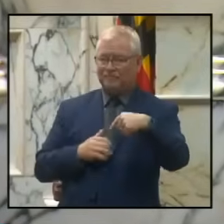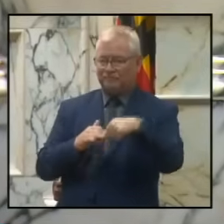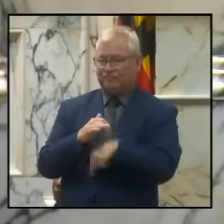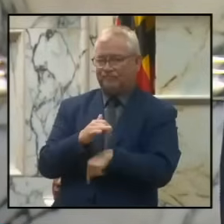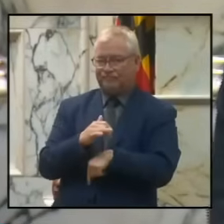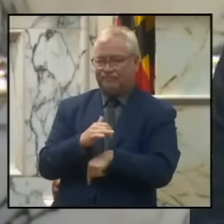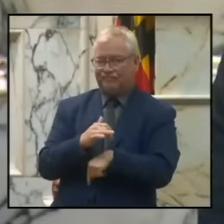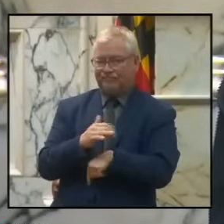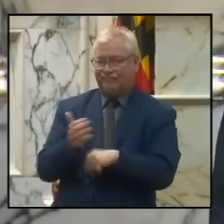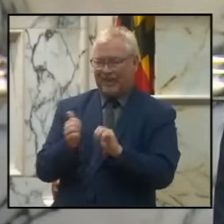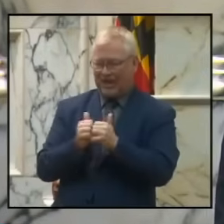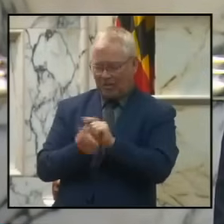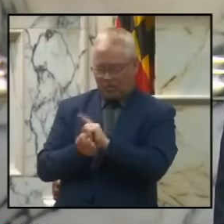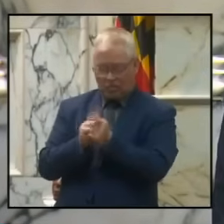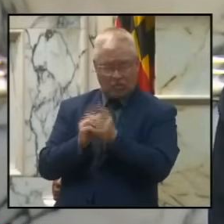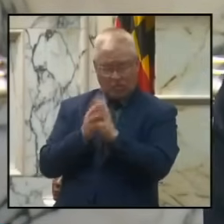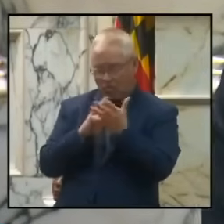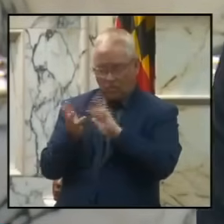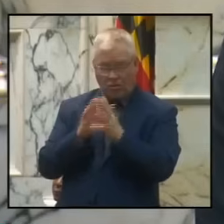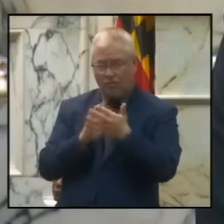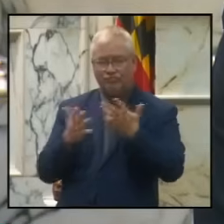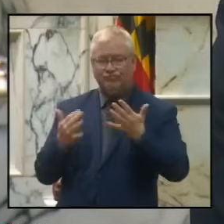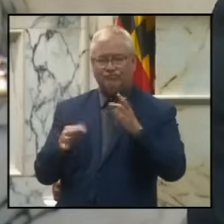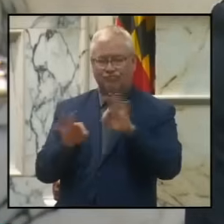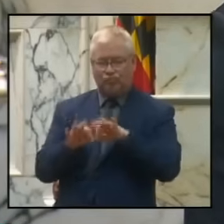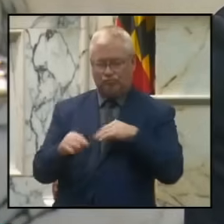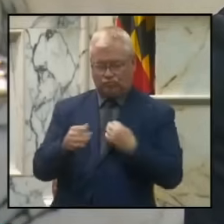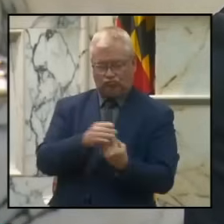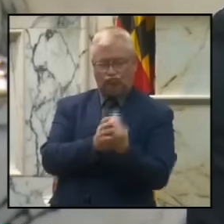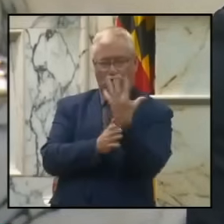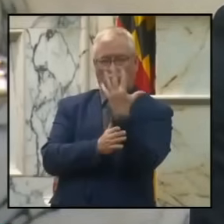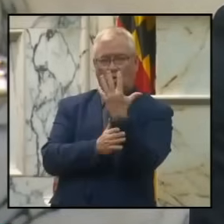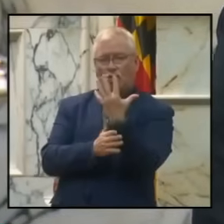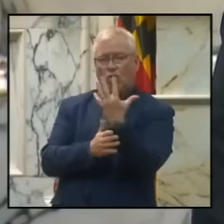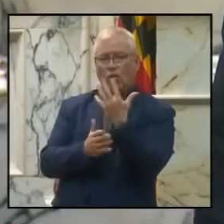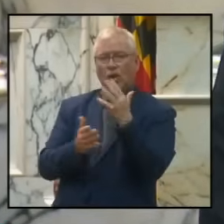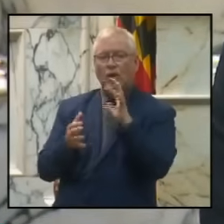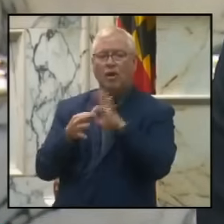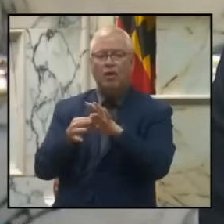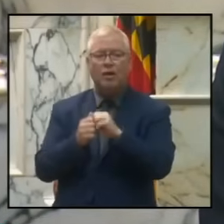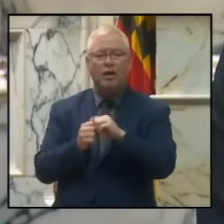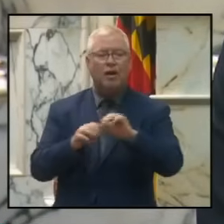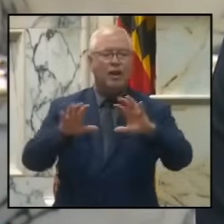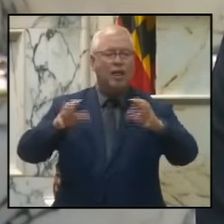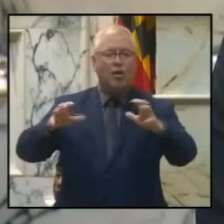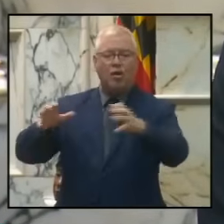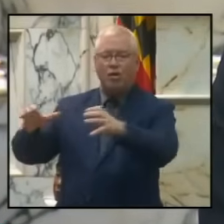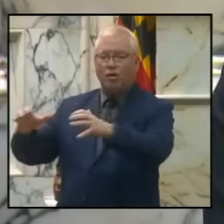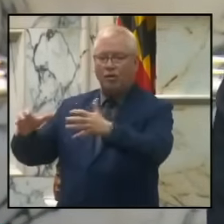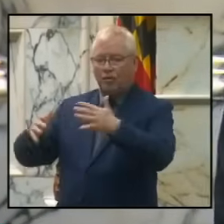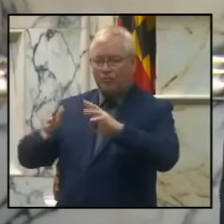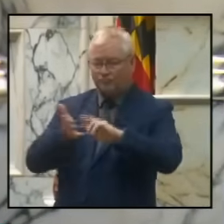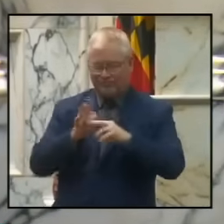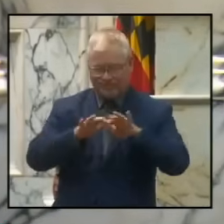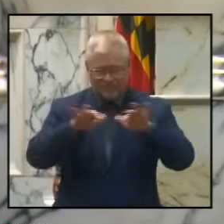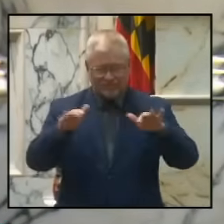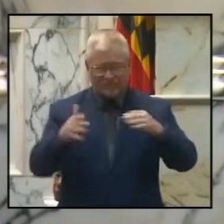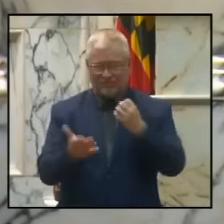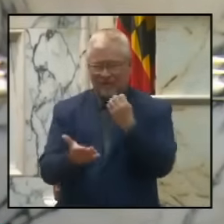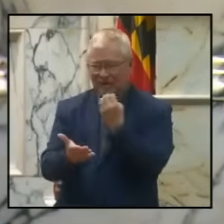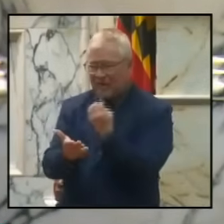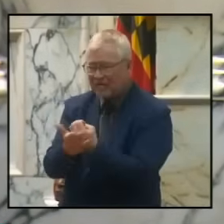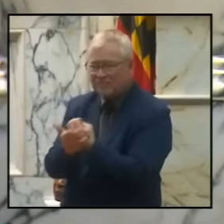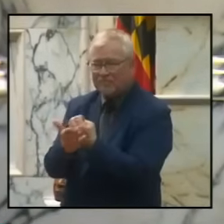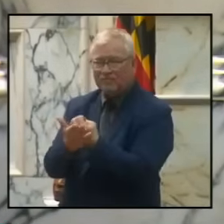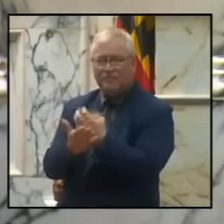middle class, that supercharges and diversifies our economy, and breaks our distinct